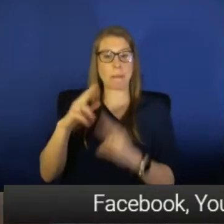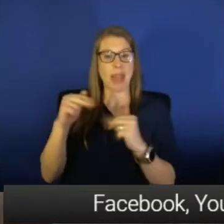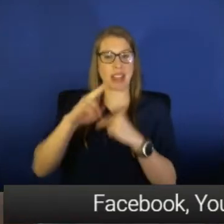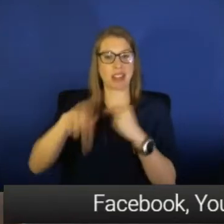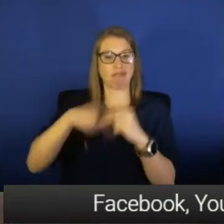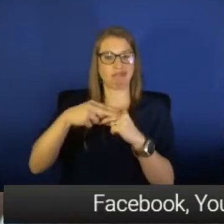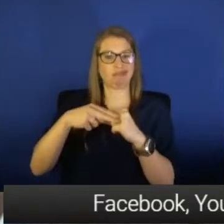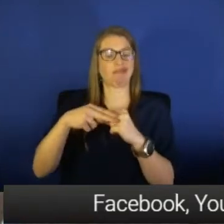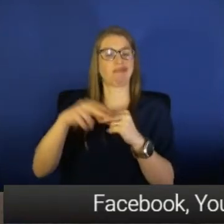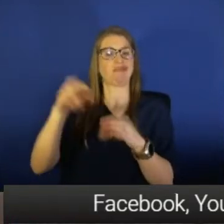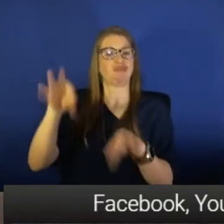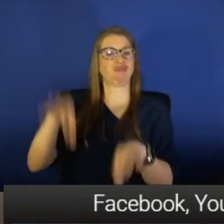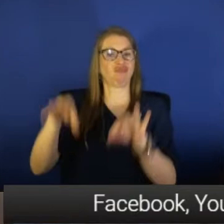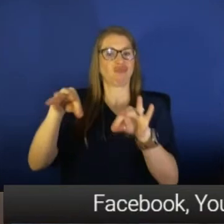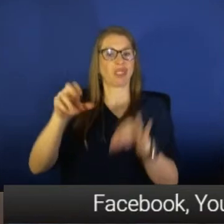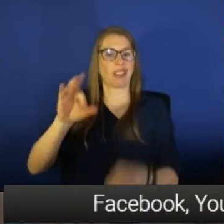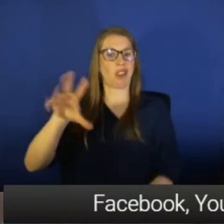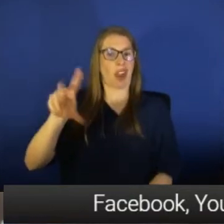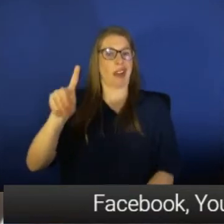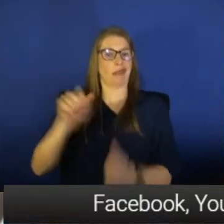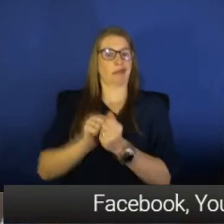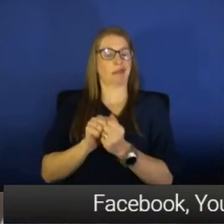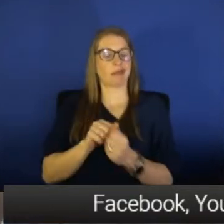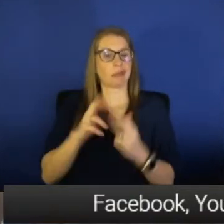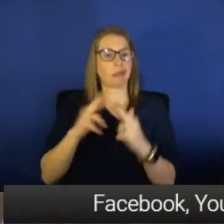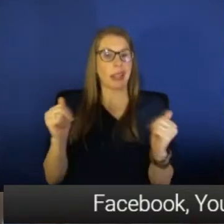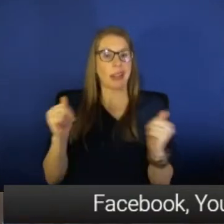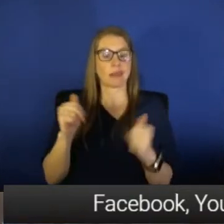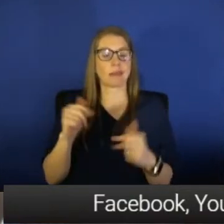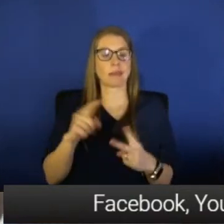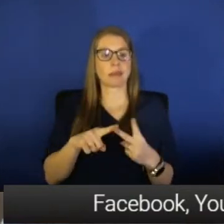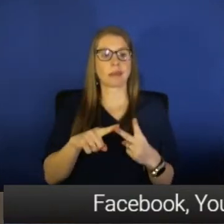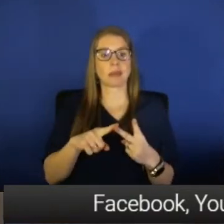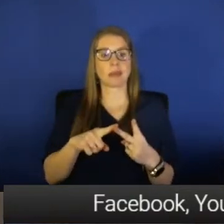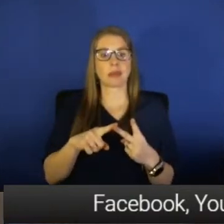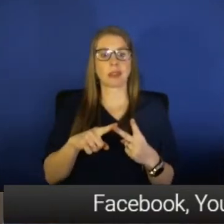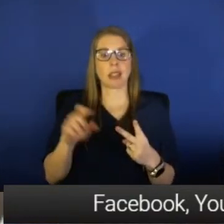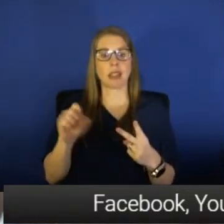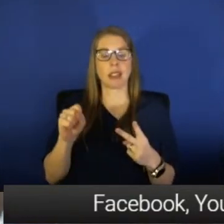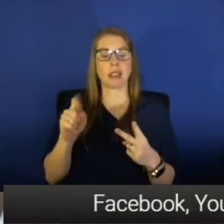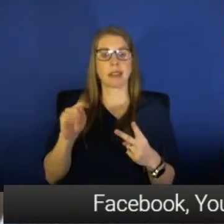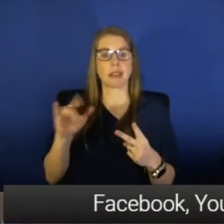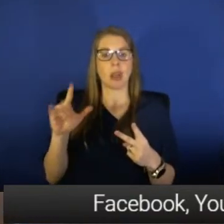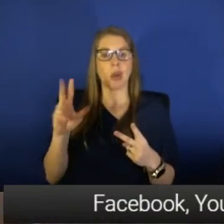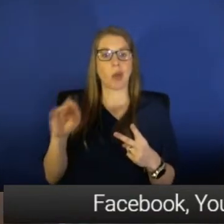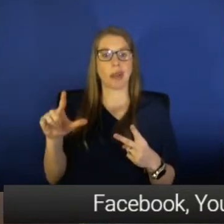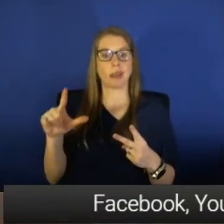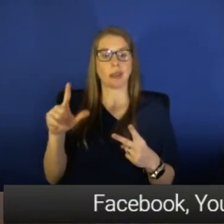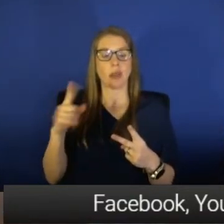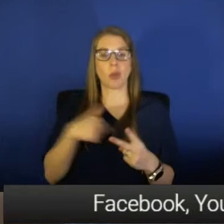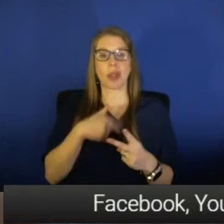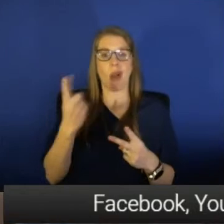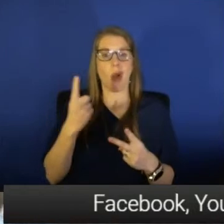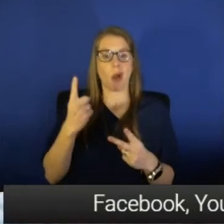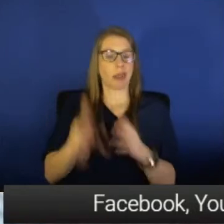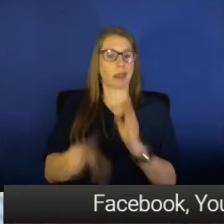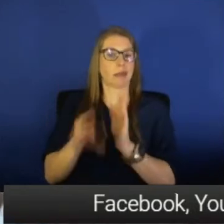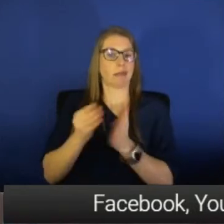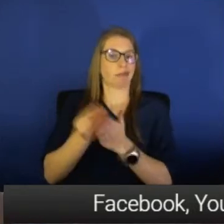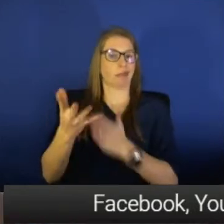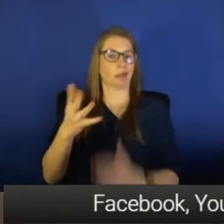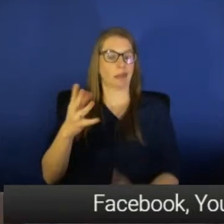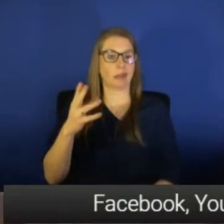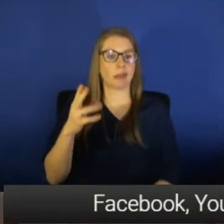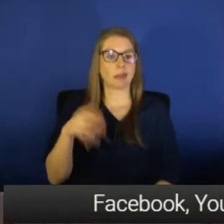bacon. There'll be things like Coach Self in Stillwater likes Hideaway Pizza, so we always get Hideaway Pizza in Stillwater. In